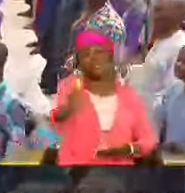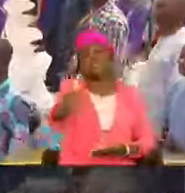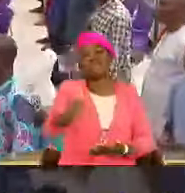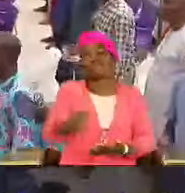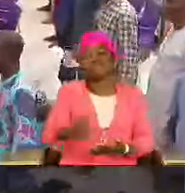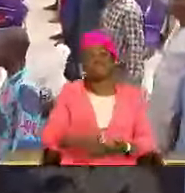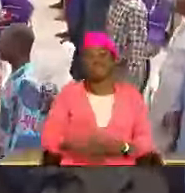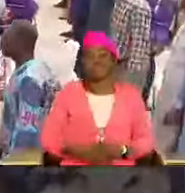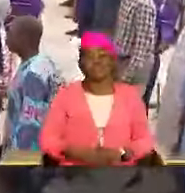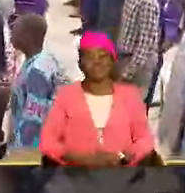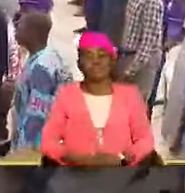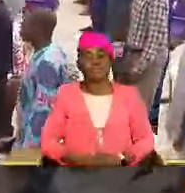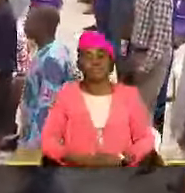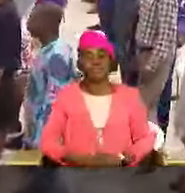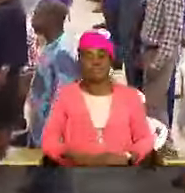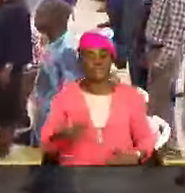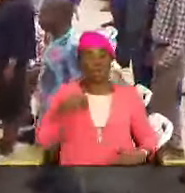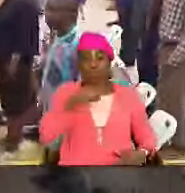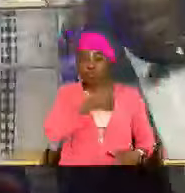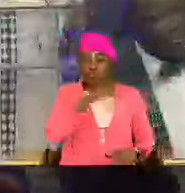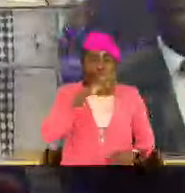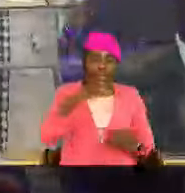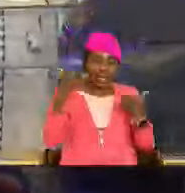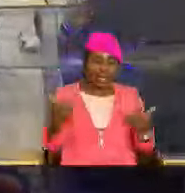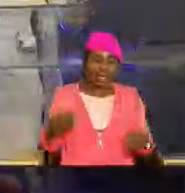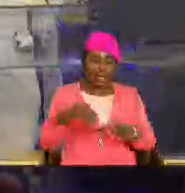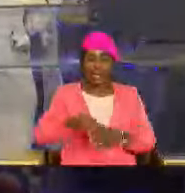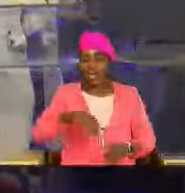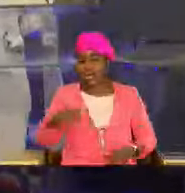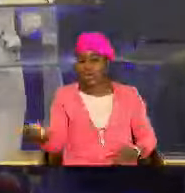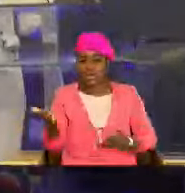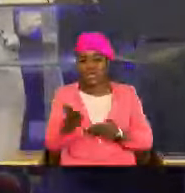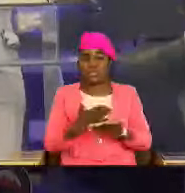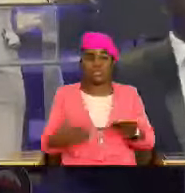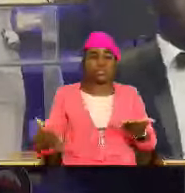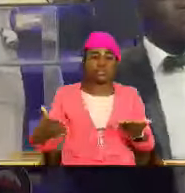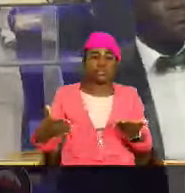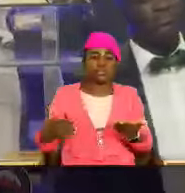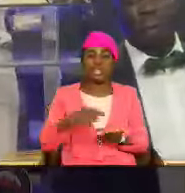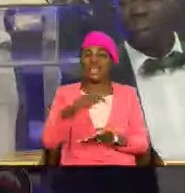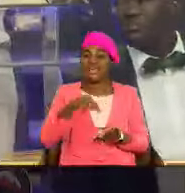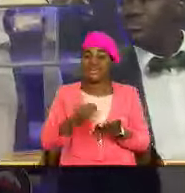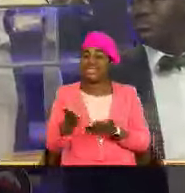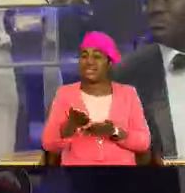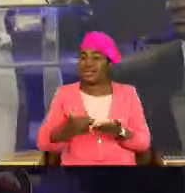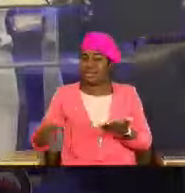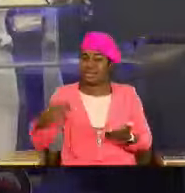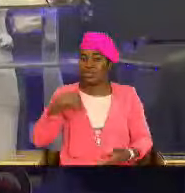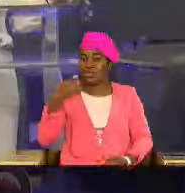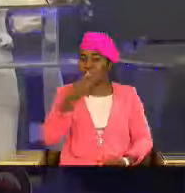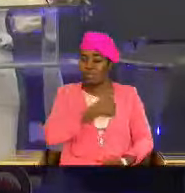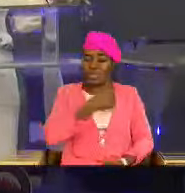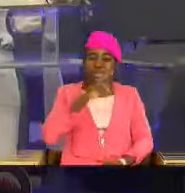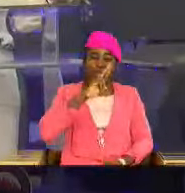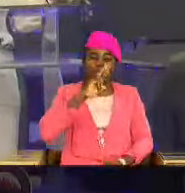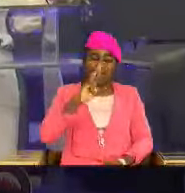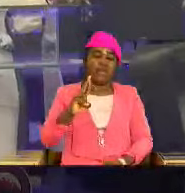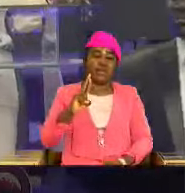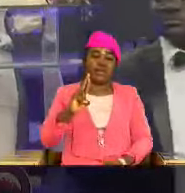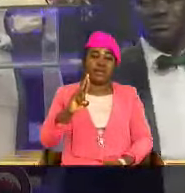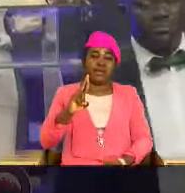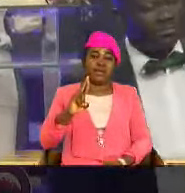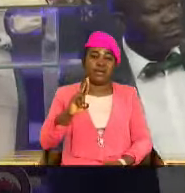that we are now in another session this session we're dealing with